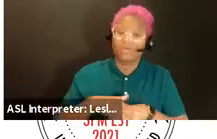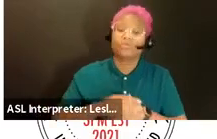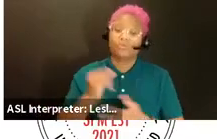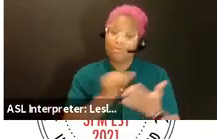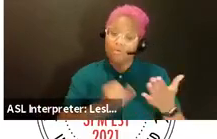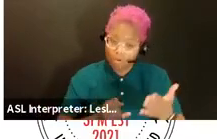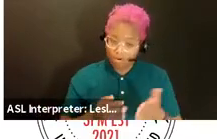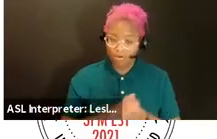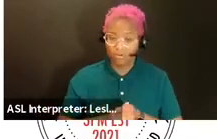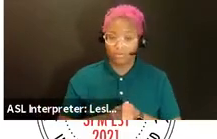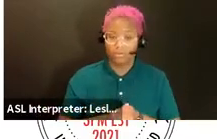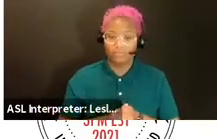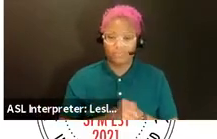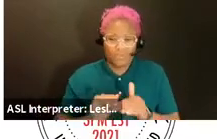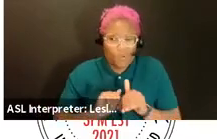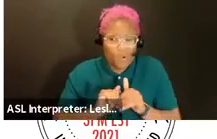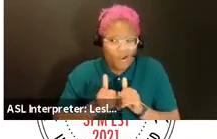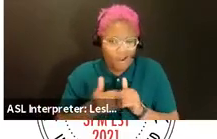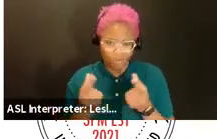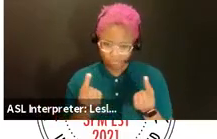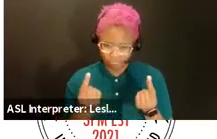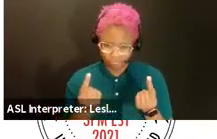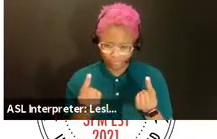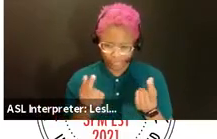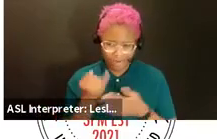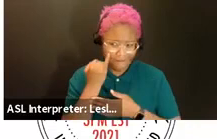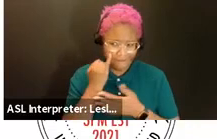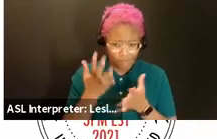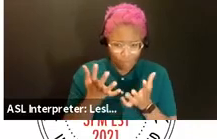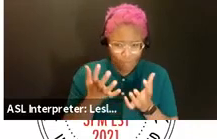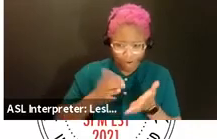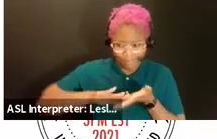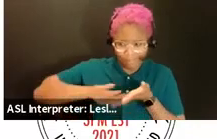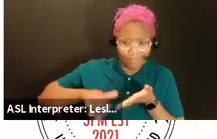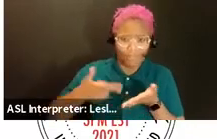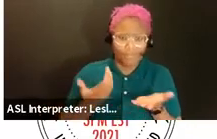So moving on here, how does an artist get a national interest exception and how does it work?